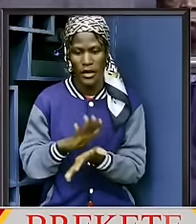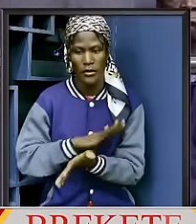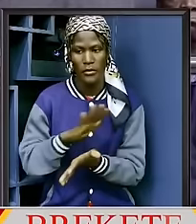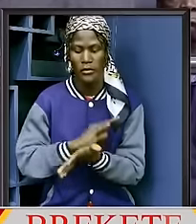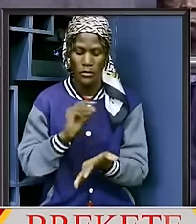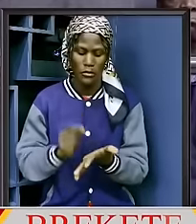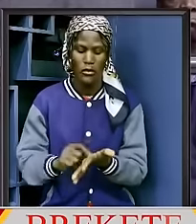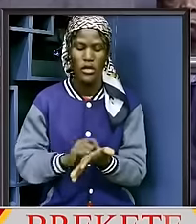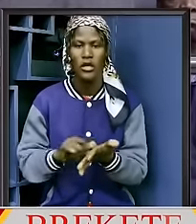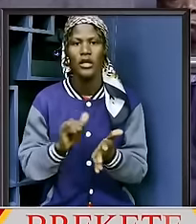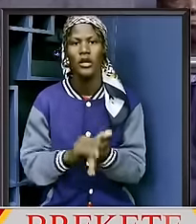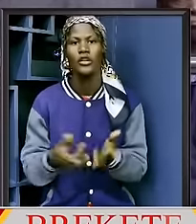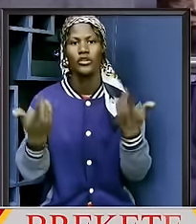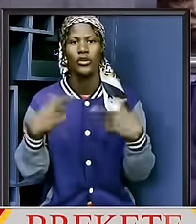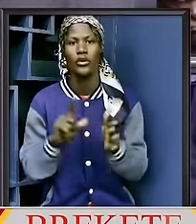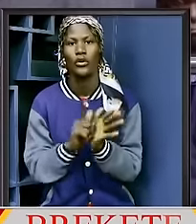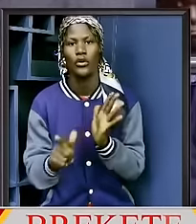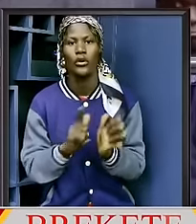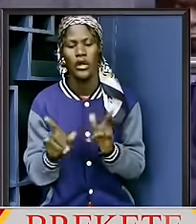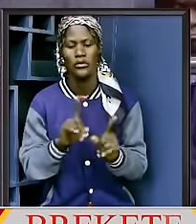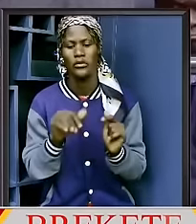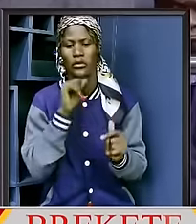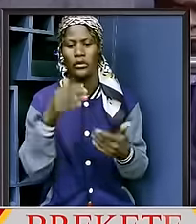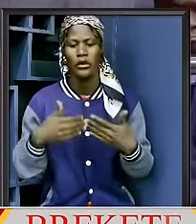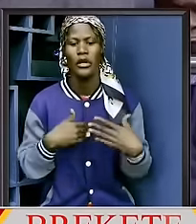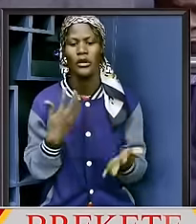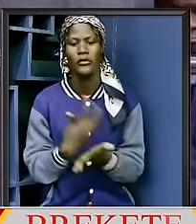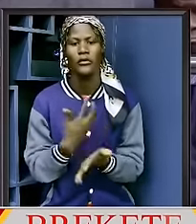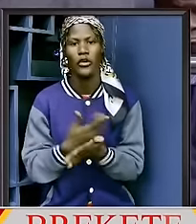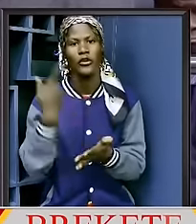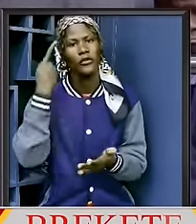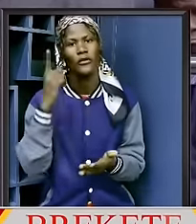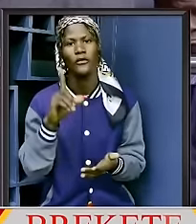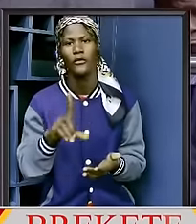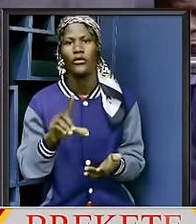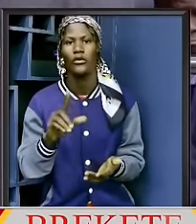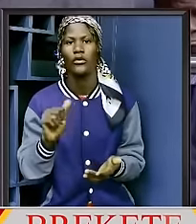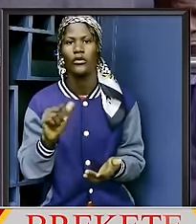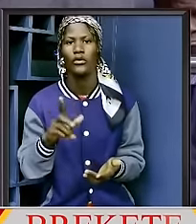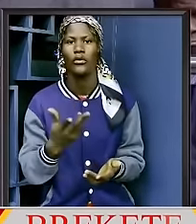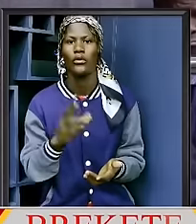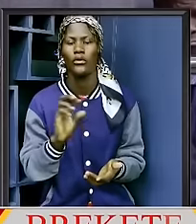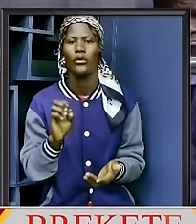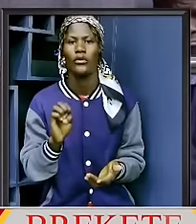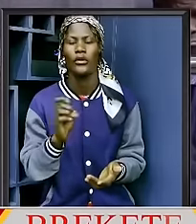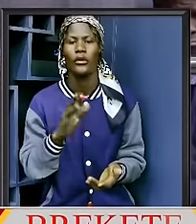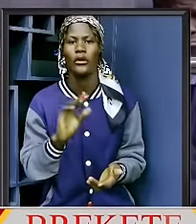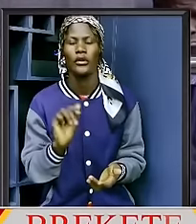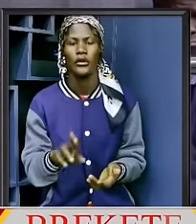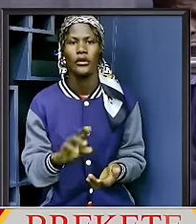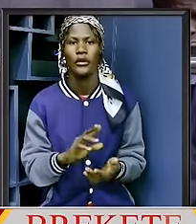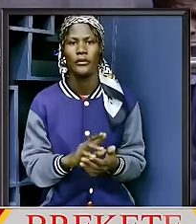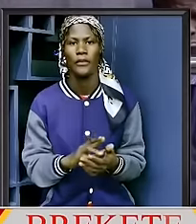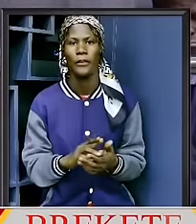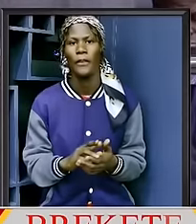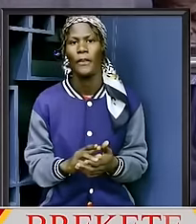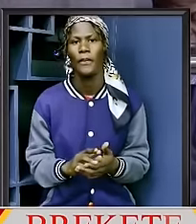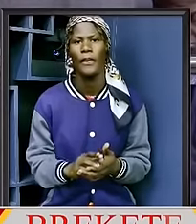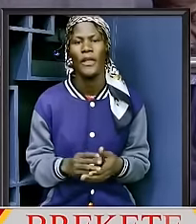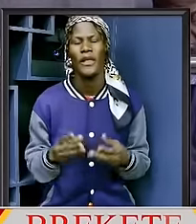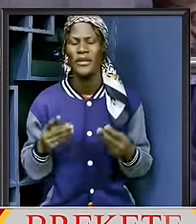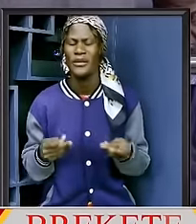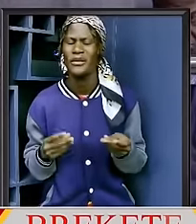my husband, I should call lawyer. I said, I don't have money for lawyer. Let me call my husband. On that,